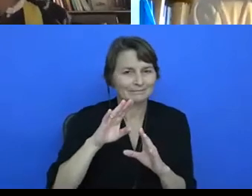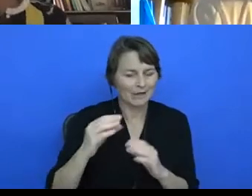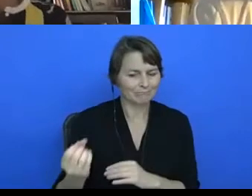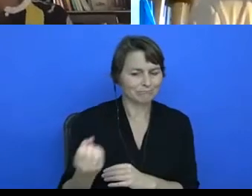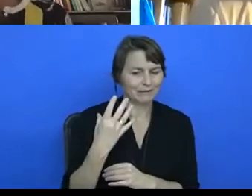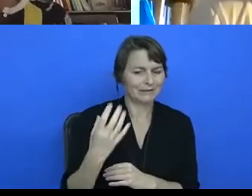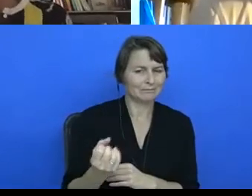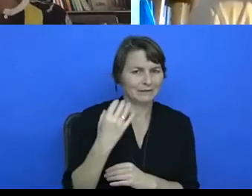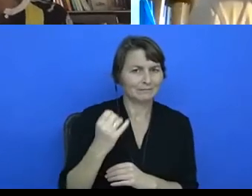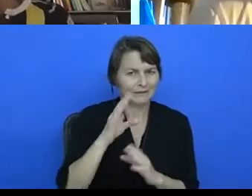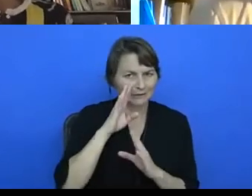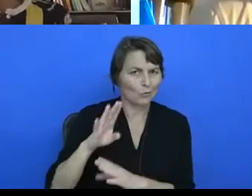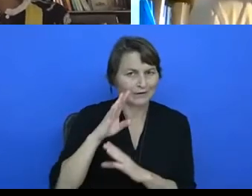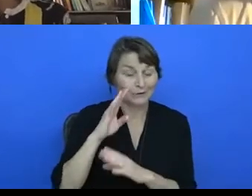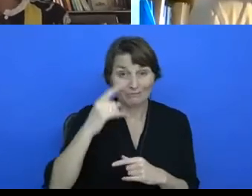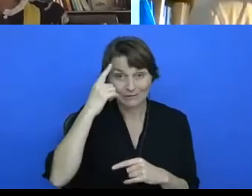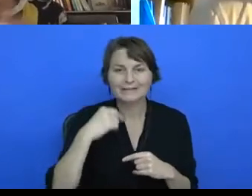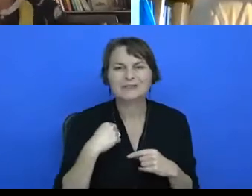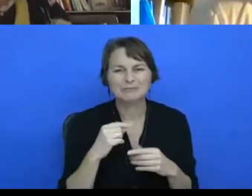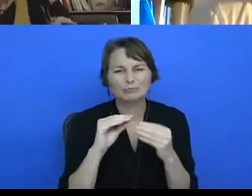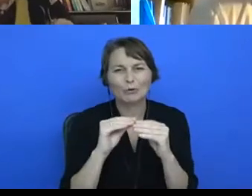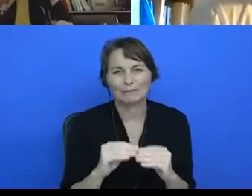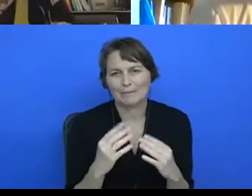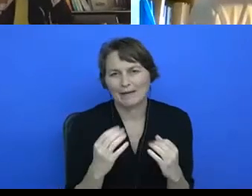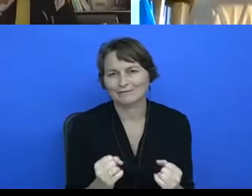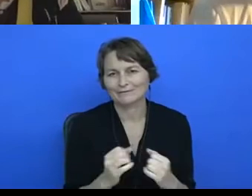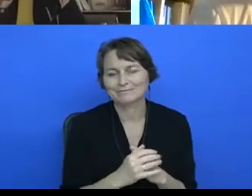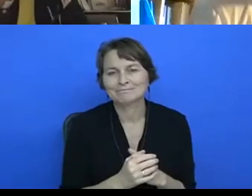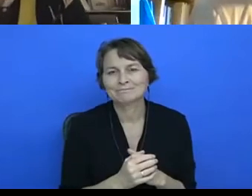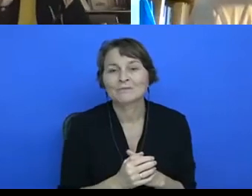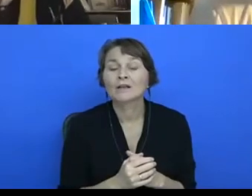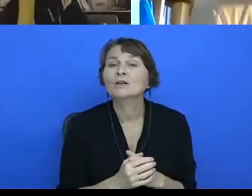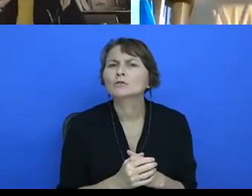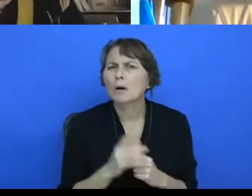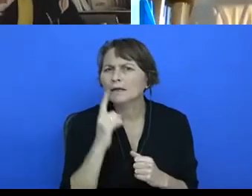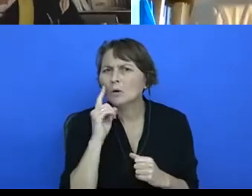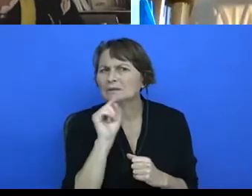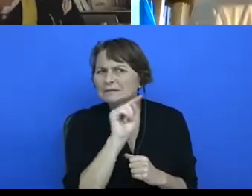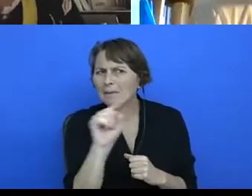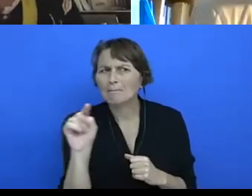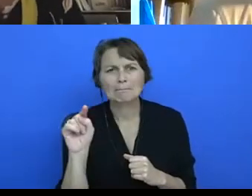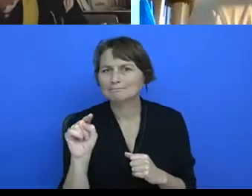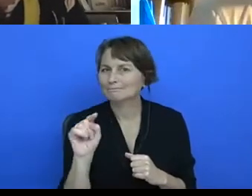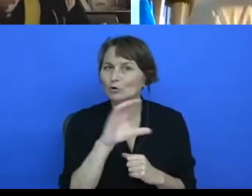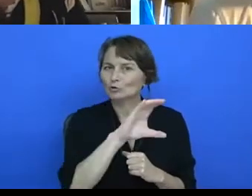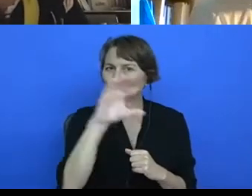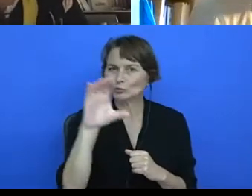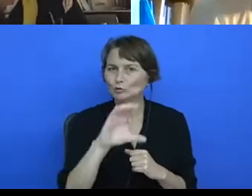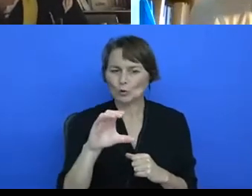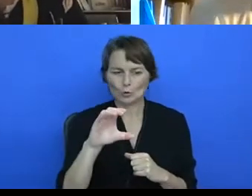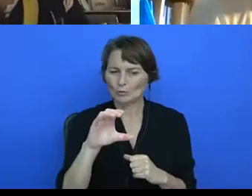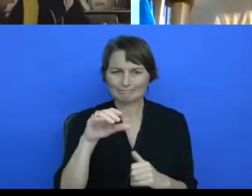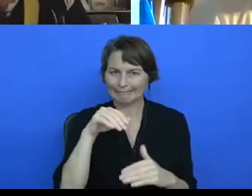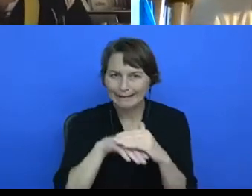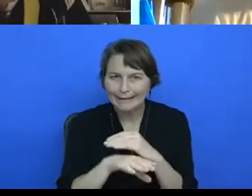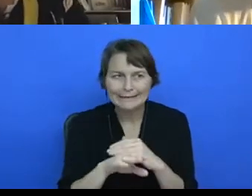And yeah, so we had some issues, and of course I know that some couldn't use Zoom, or the internet connection wasn't strong enough,